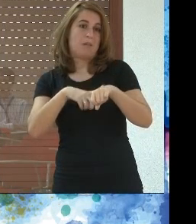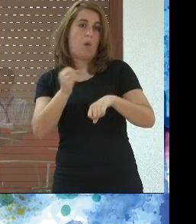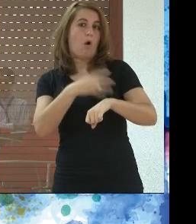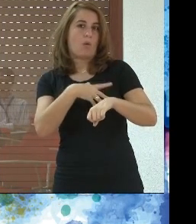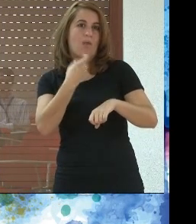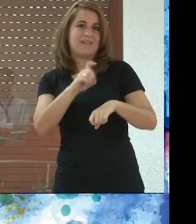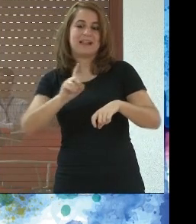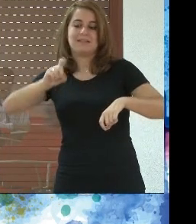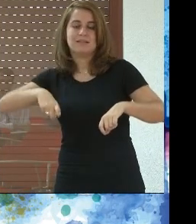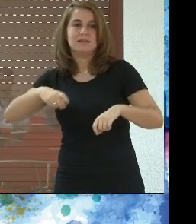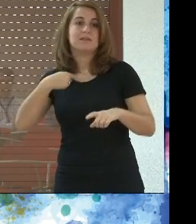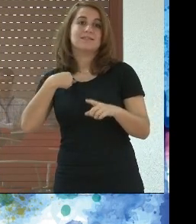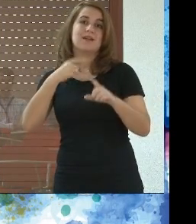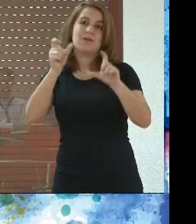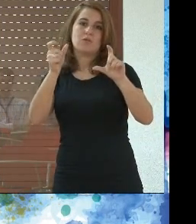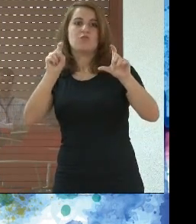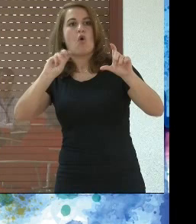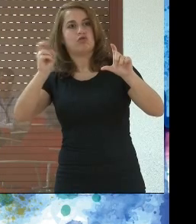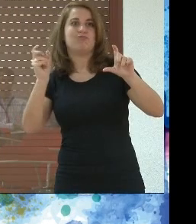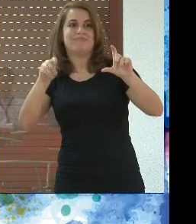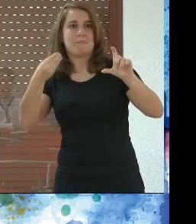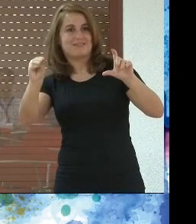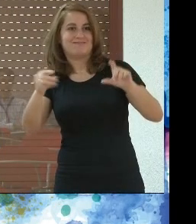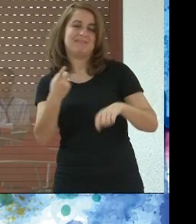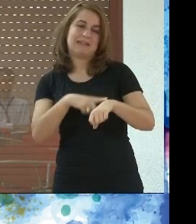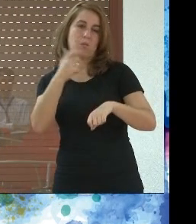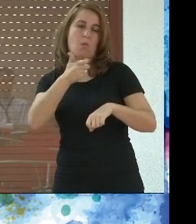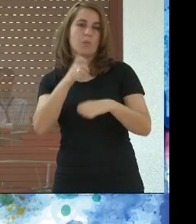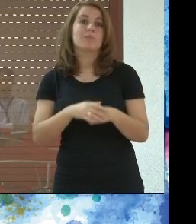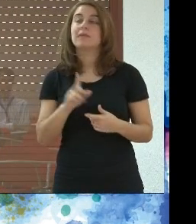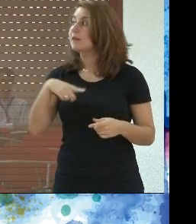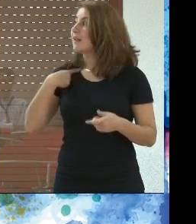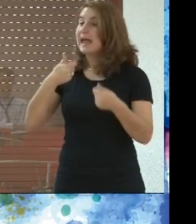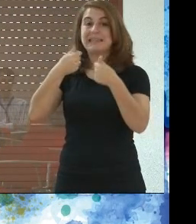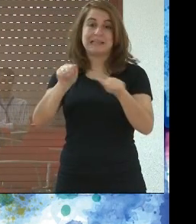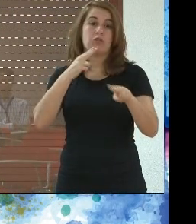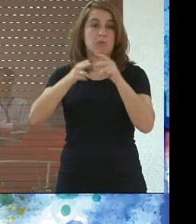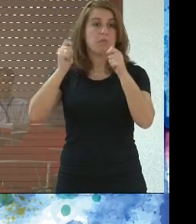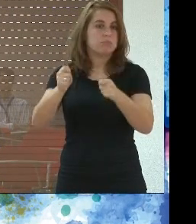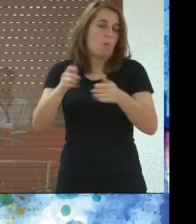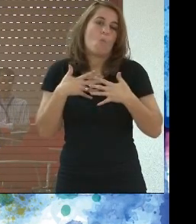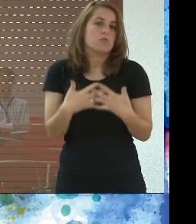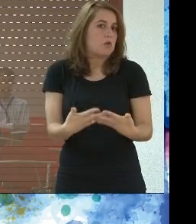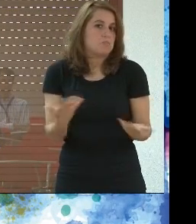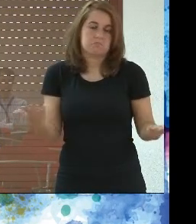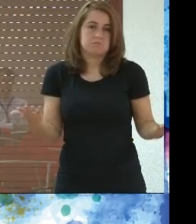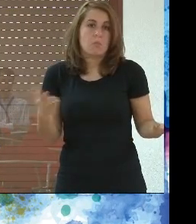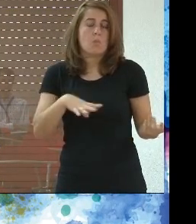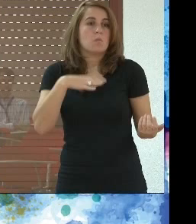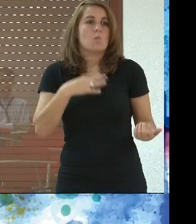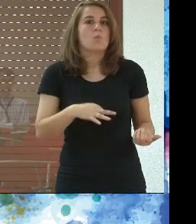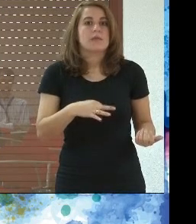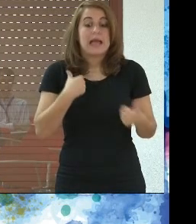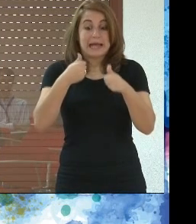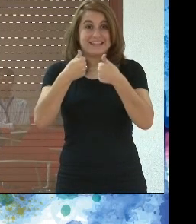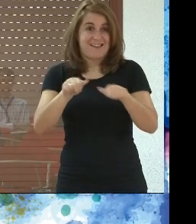the hyperlink is automatically entered to save time. I also highlight the labeling is voluntary